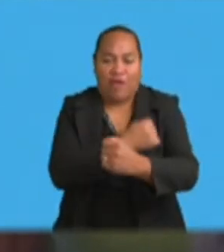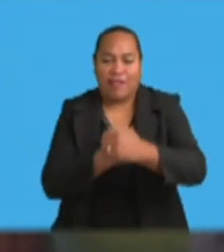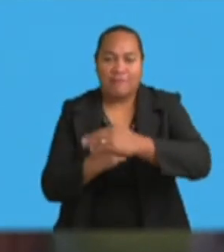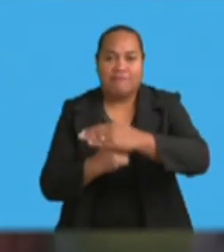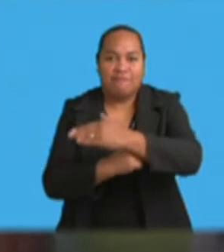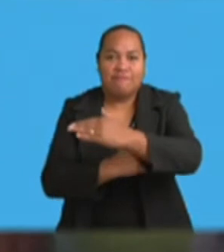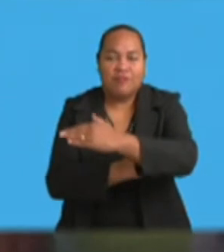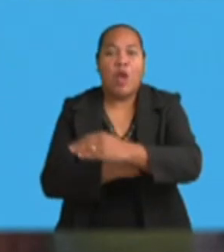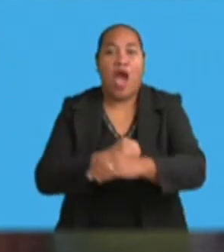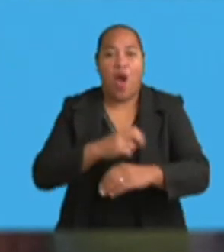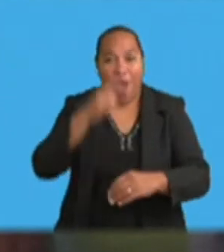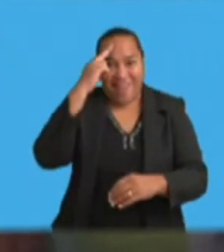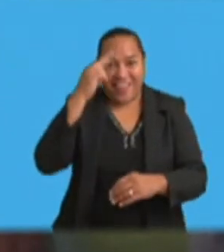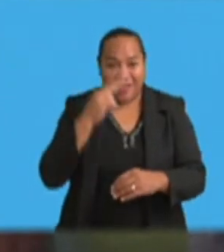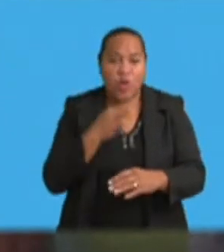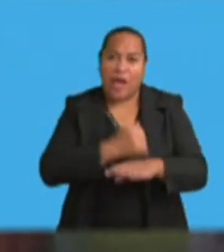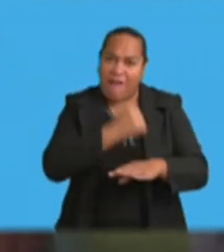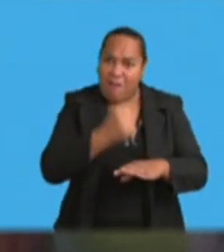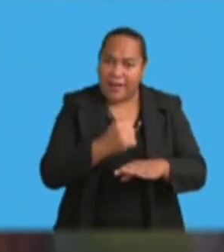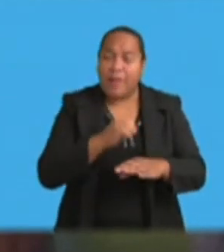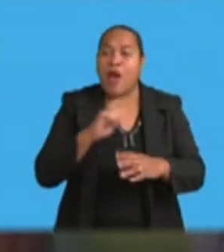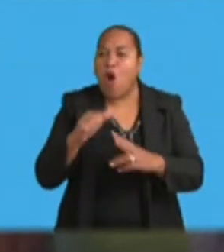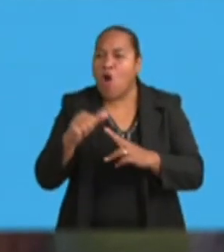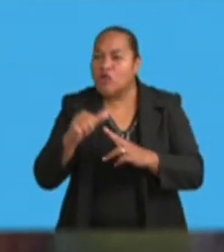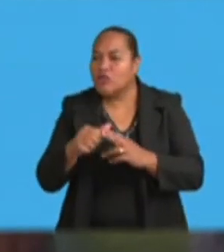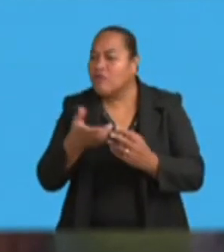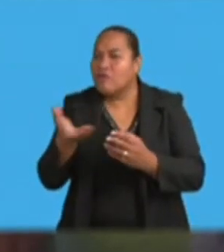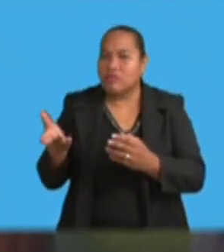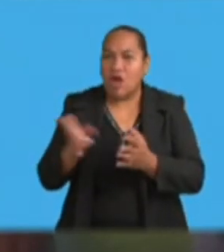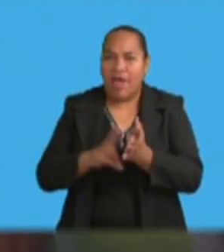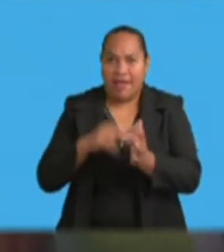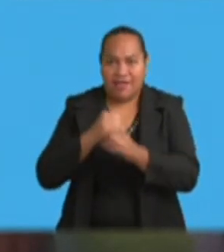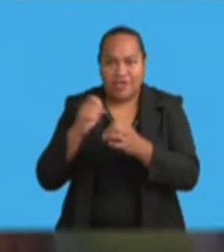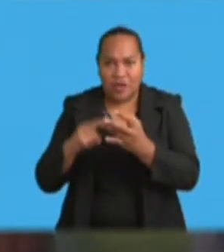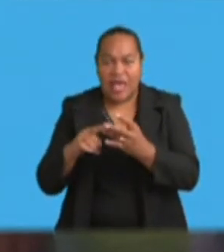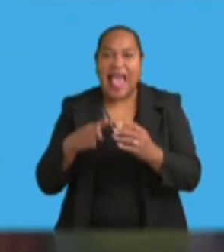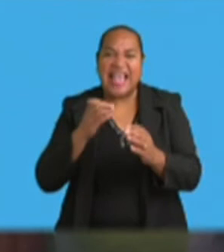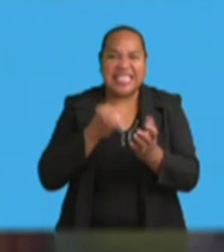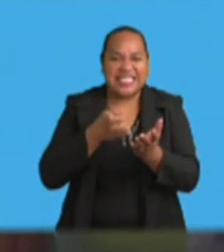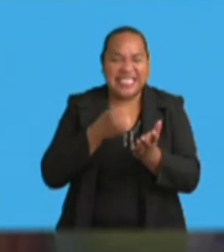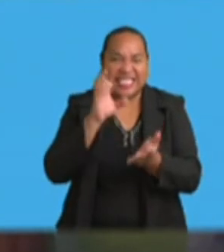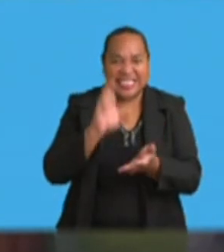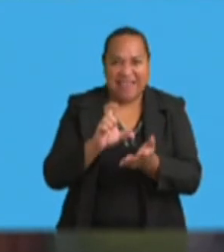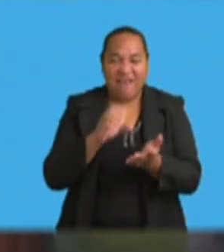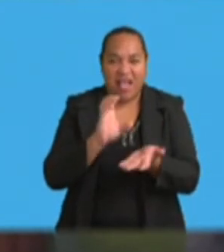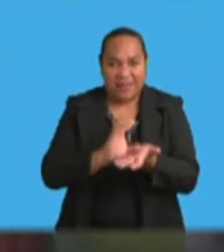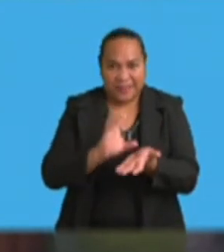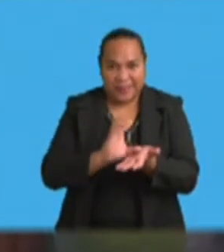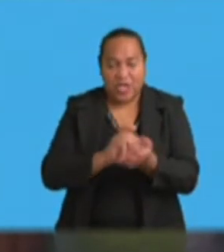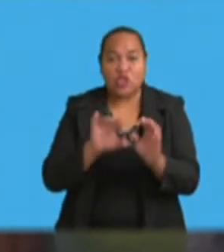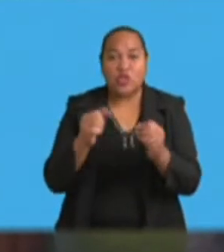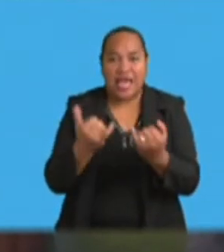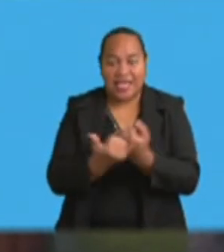not only on government side, but also non-government organizations and civil society organizations, on how we can